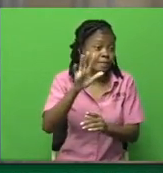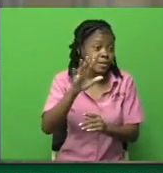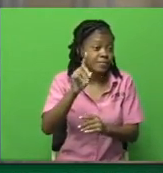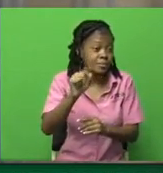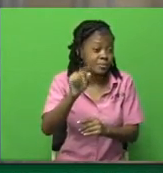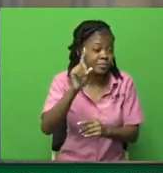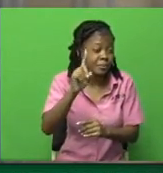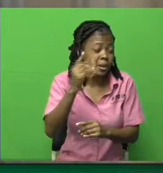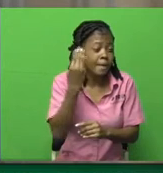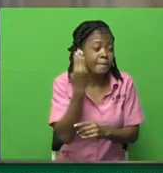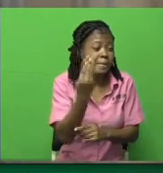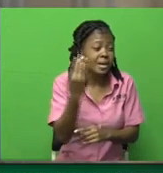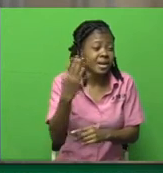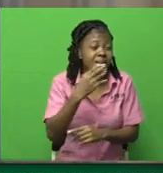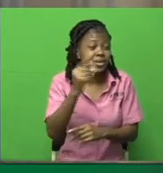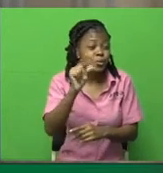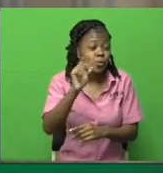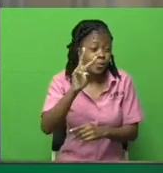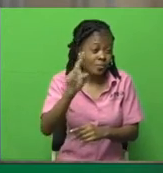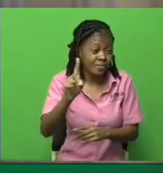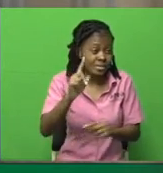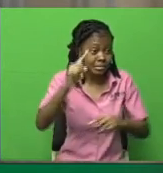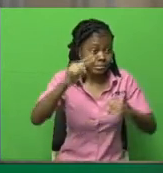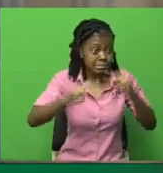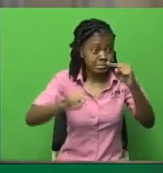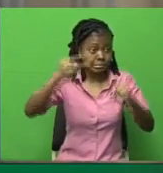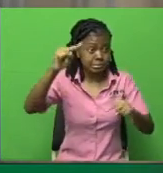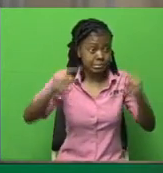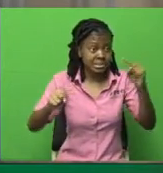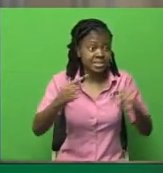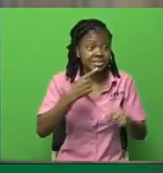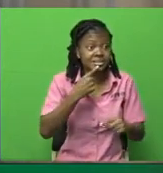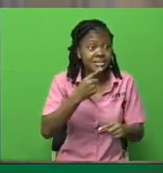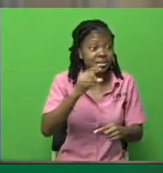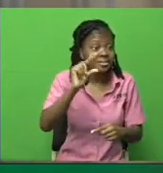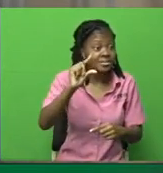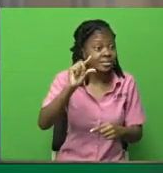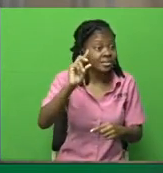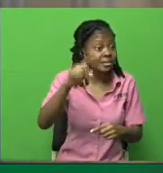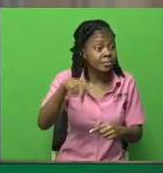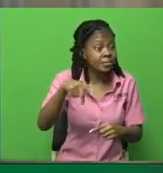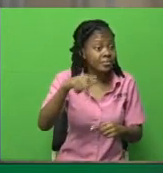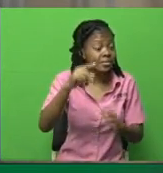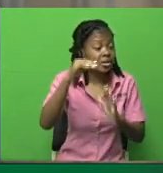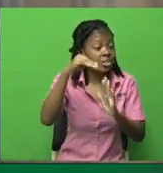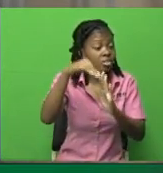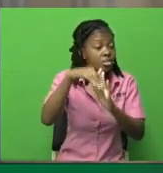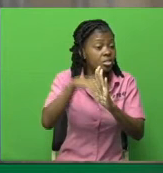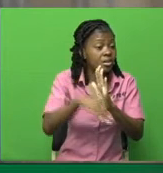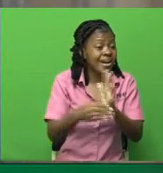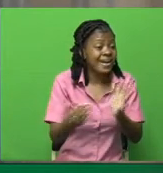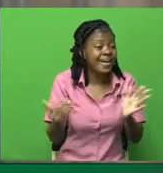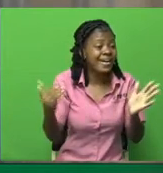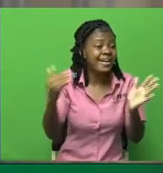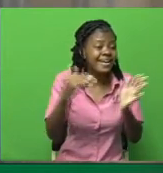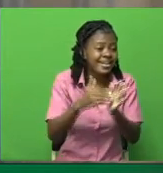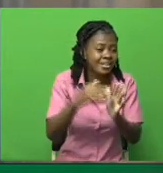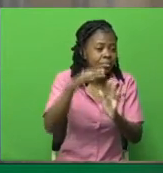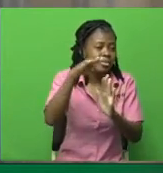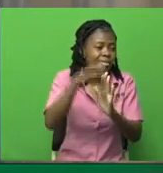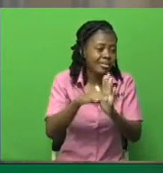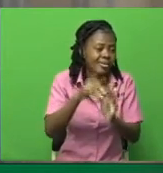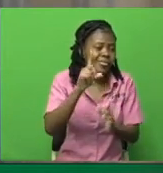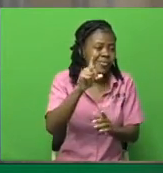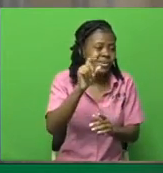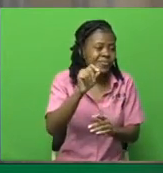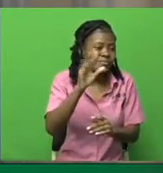the CSO stats clearly stated GDP had fallen yet again by another 1.55 billion